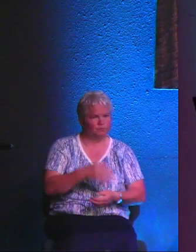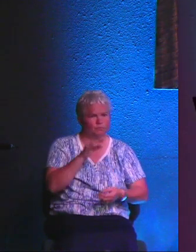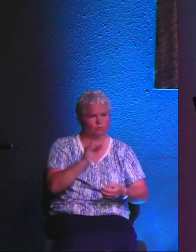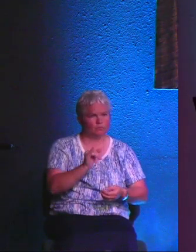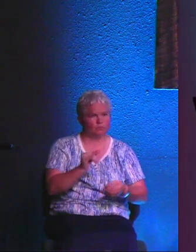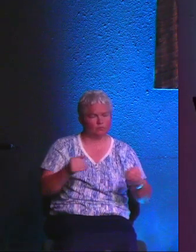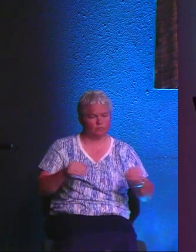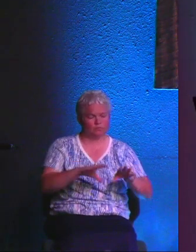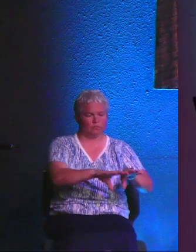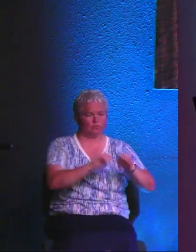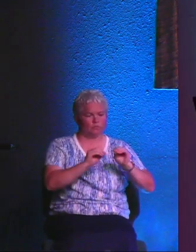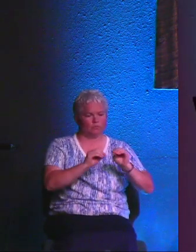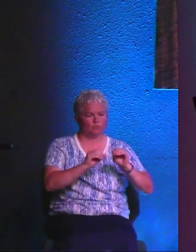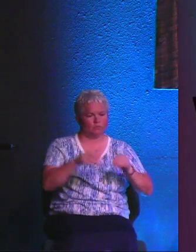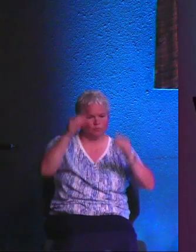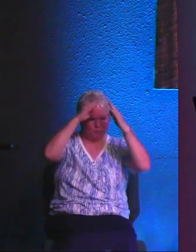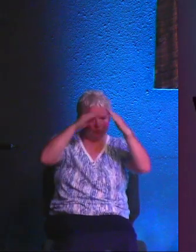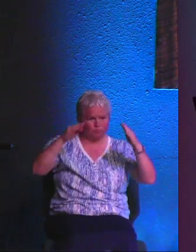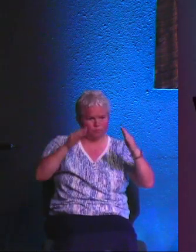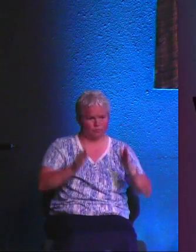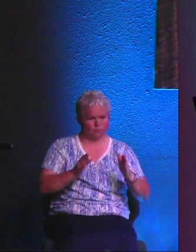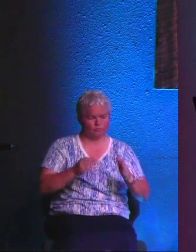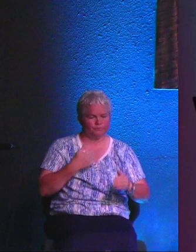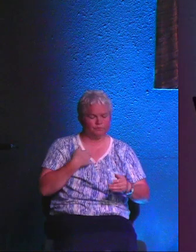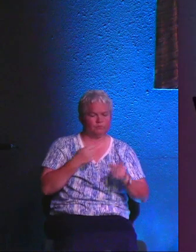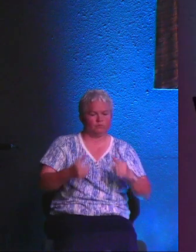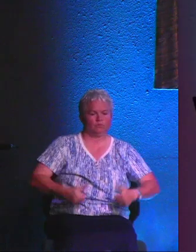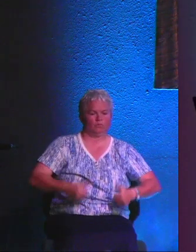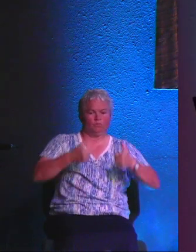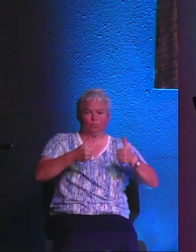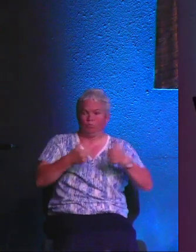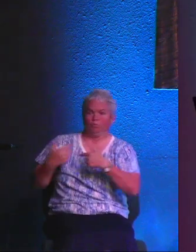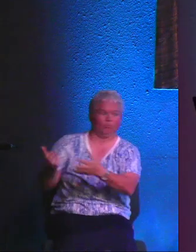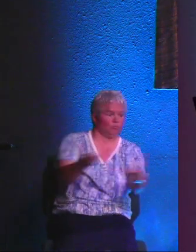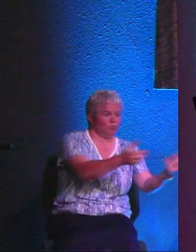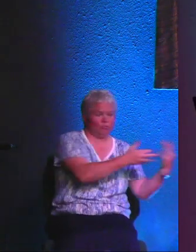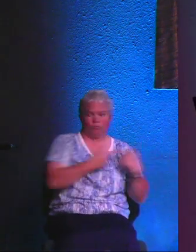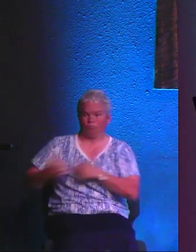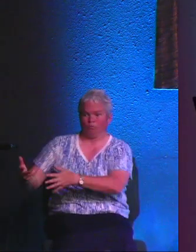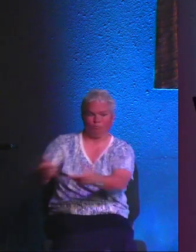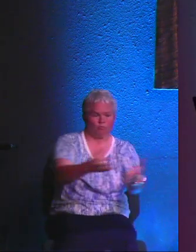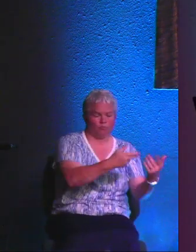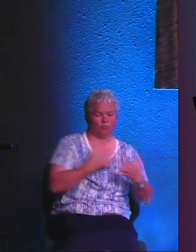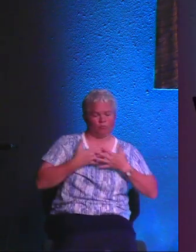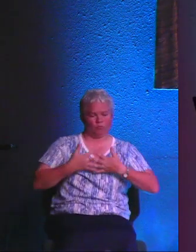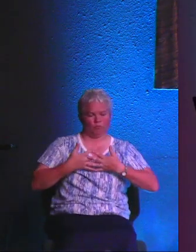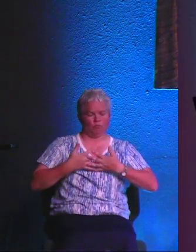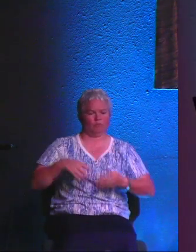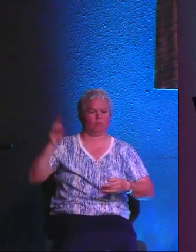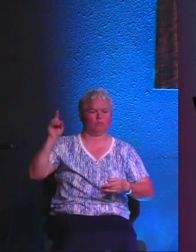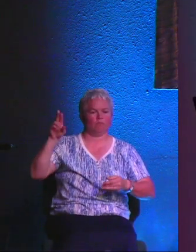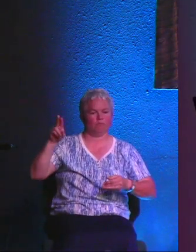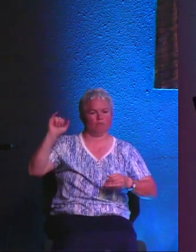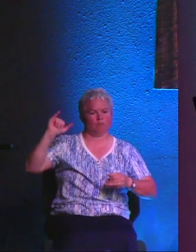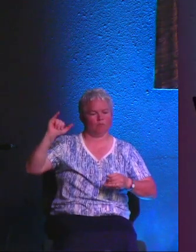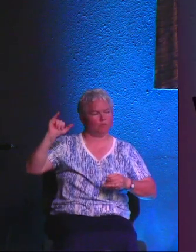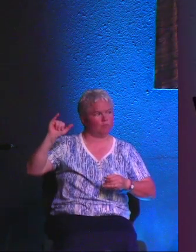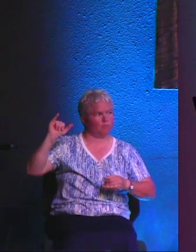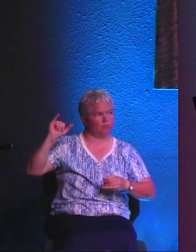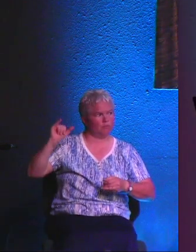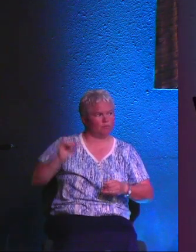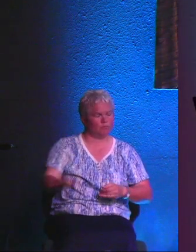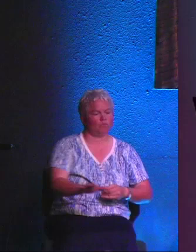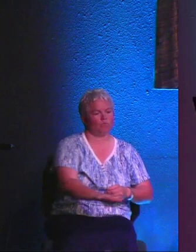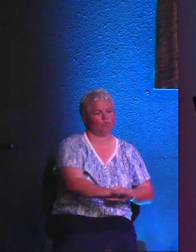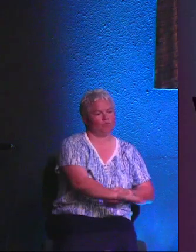I ended up losing my home and kids. My life was spinning out of control. I was in and out of jail for DUIs and treatment centers,